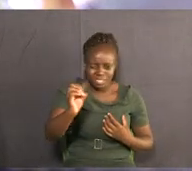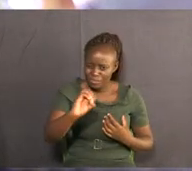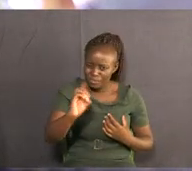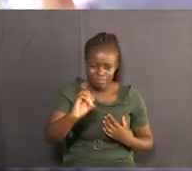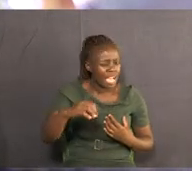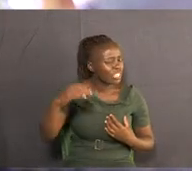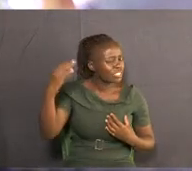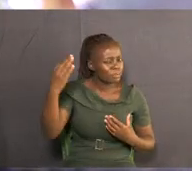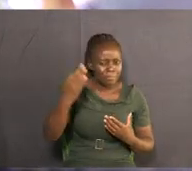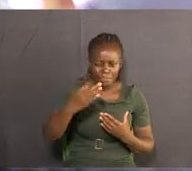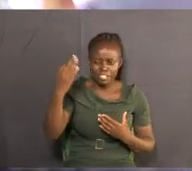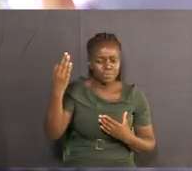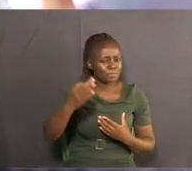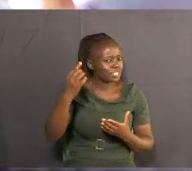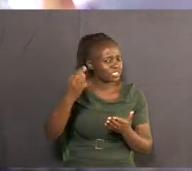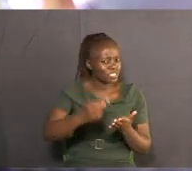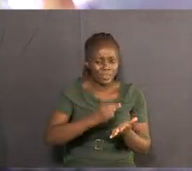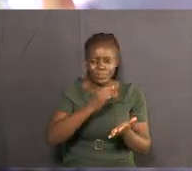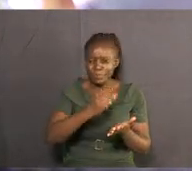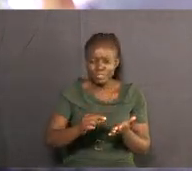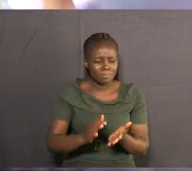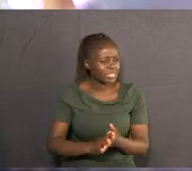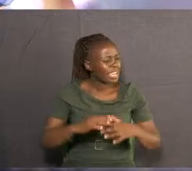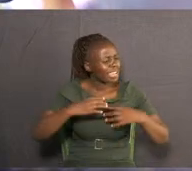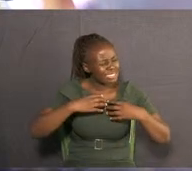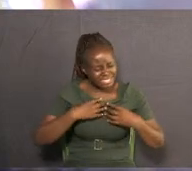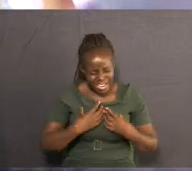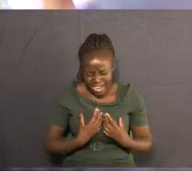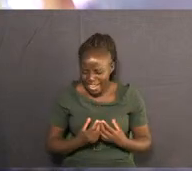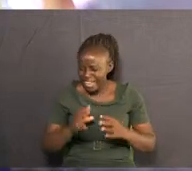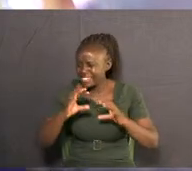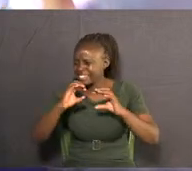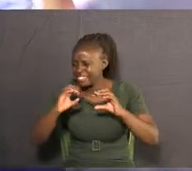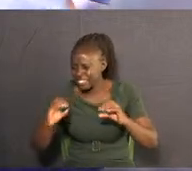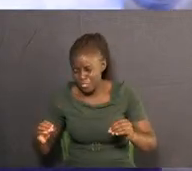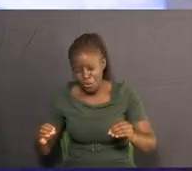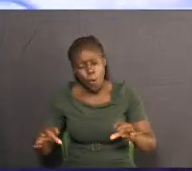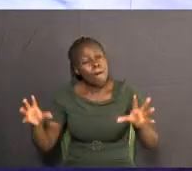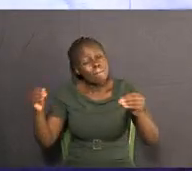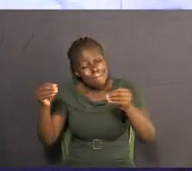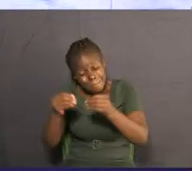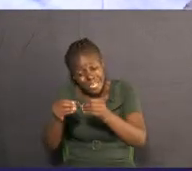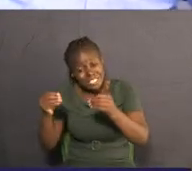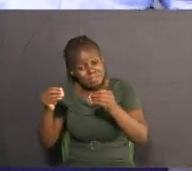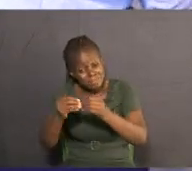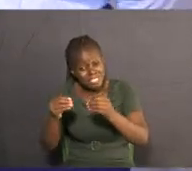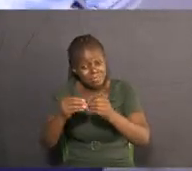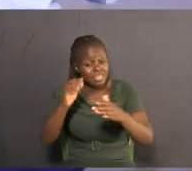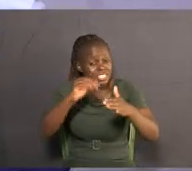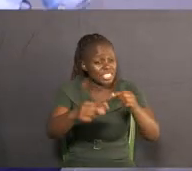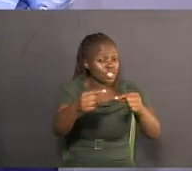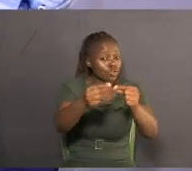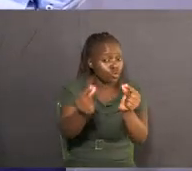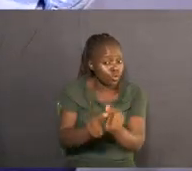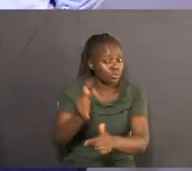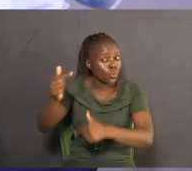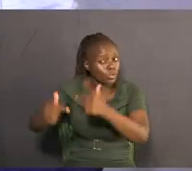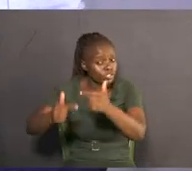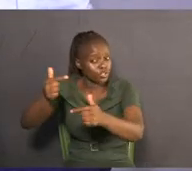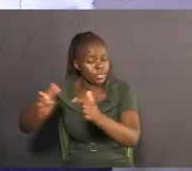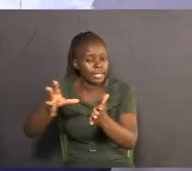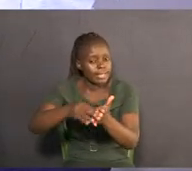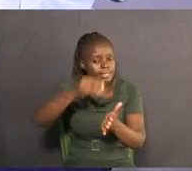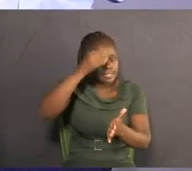gospel. Not to get tired of us gathering together every Sunday in our community life group, studying God's